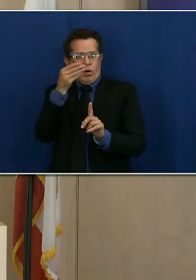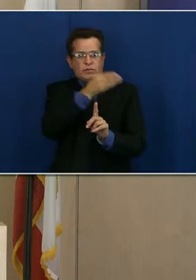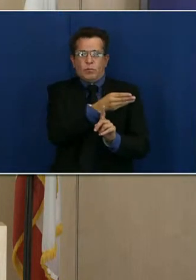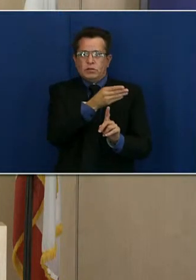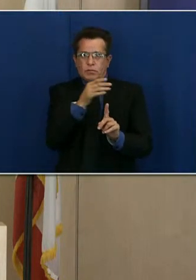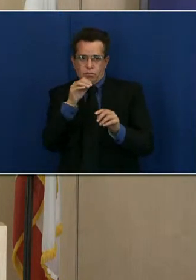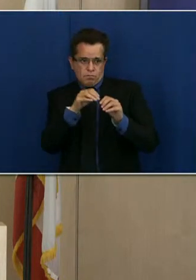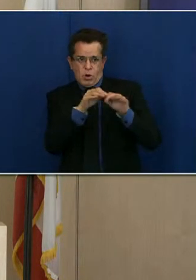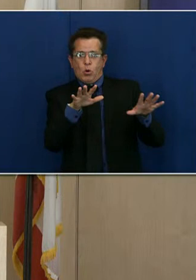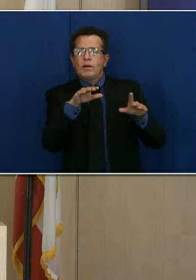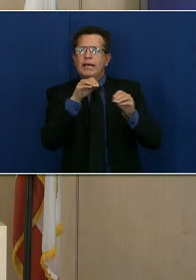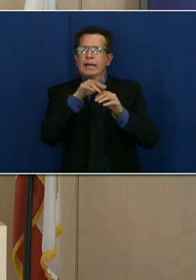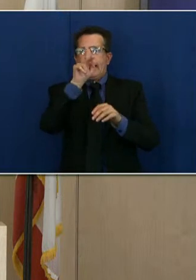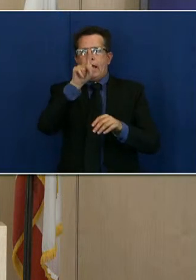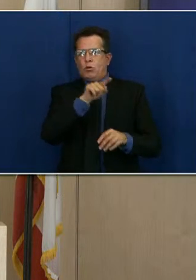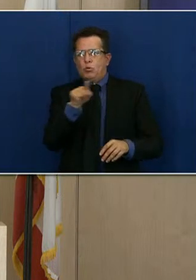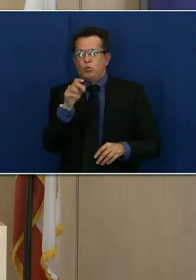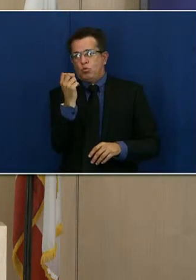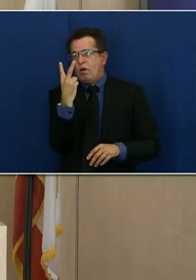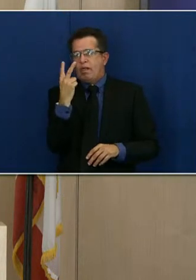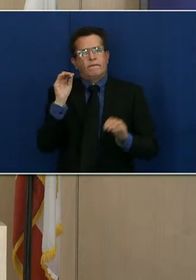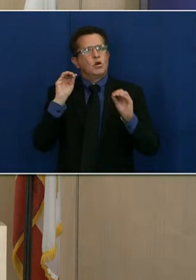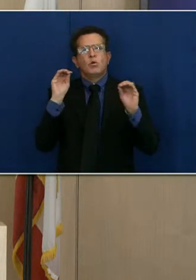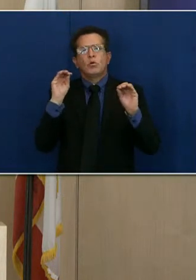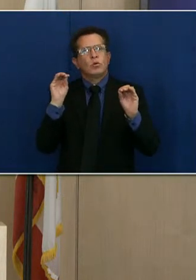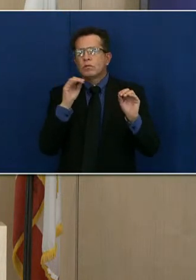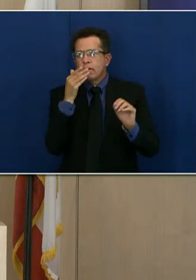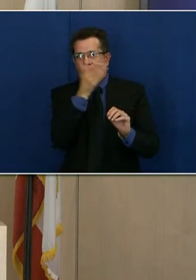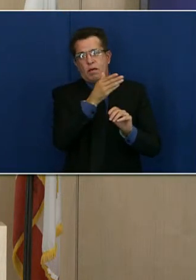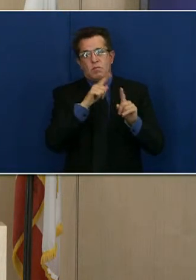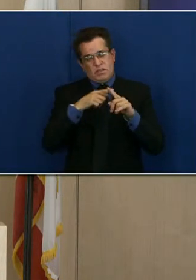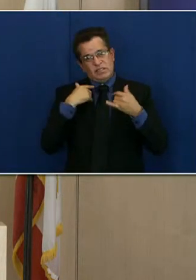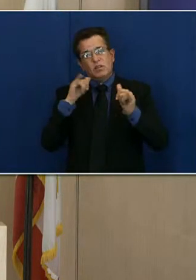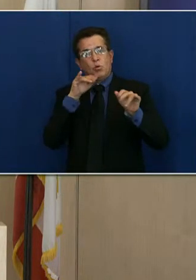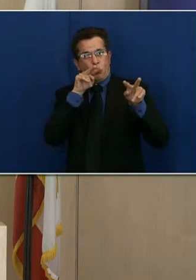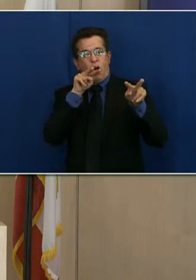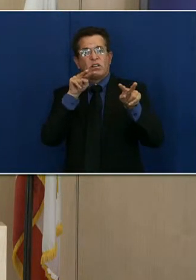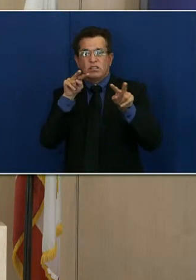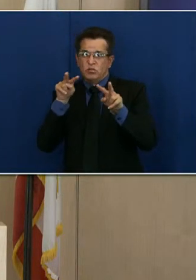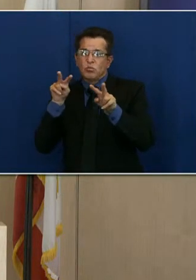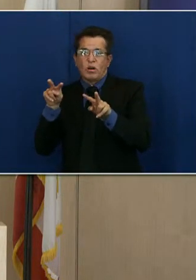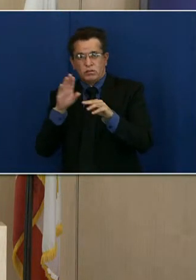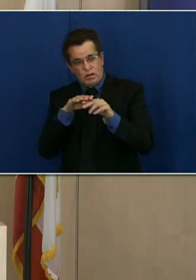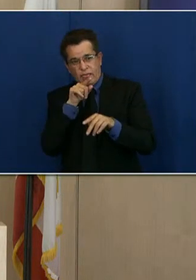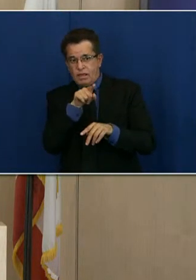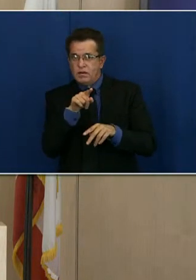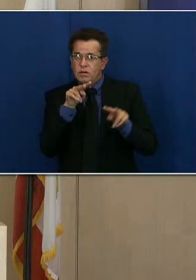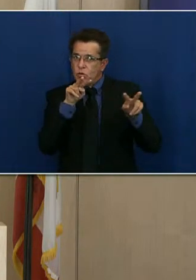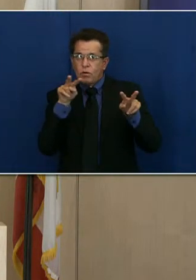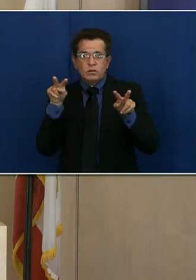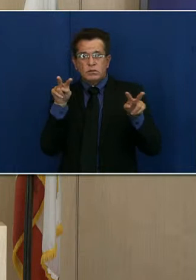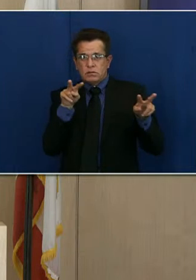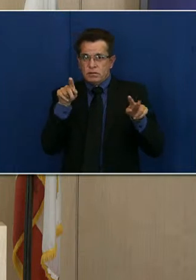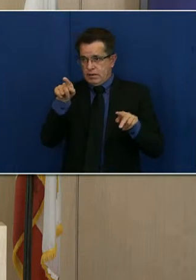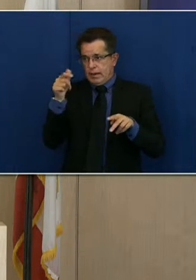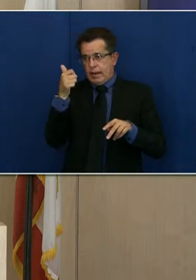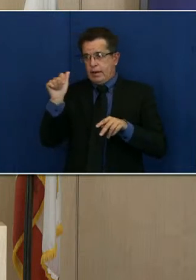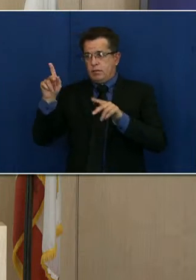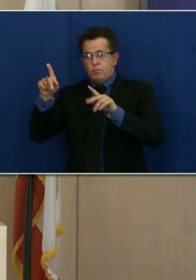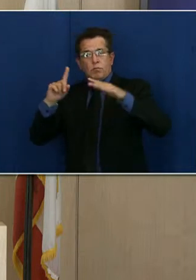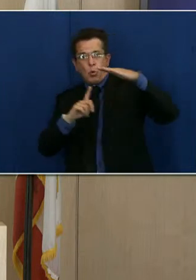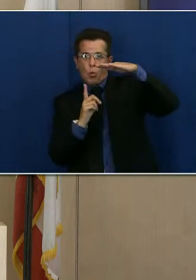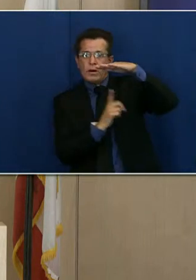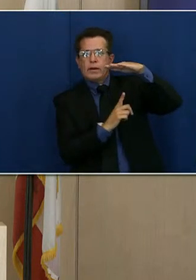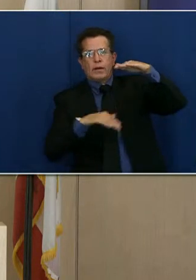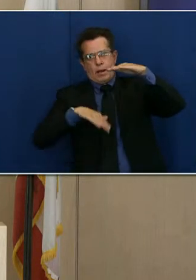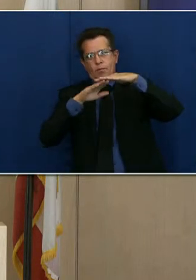through 12 environment to date. We're obviously watching for that very carefully. Individuals need to be quarantined for up to 14